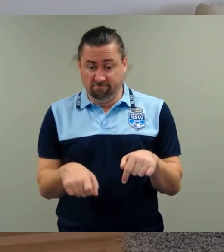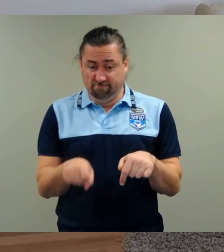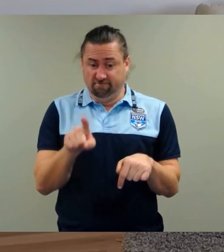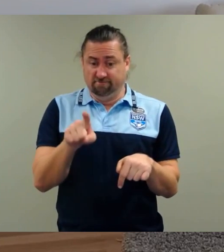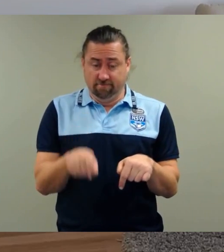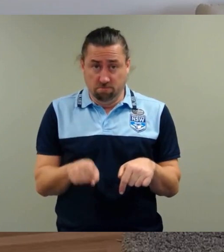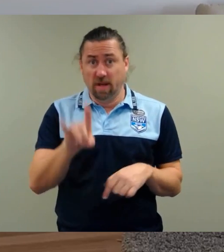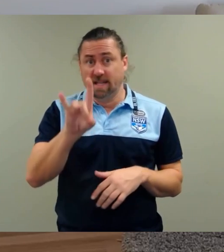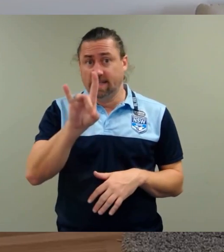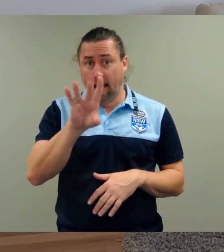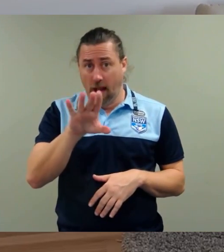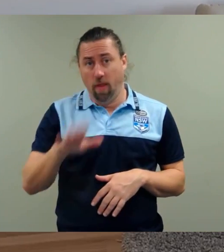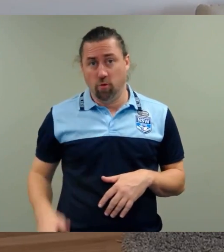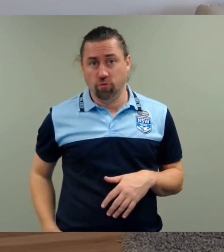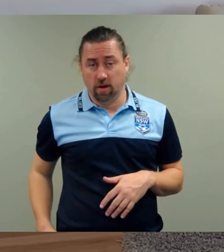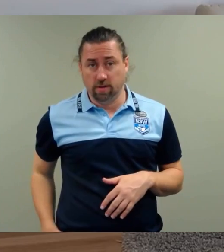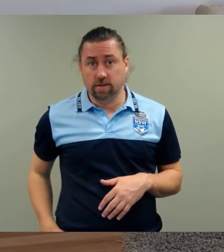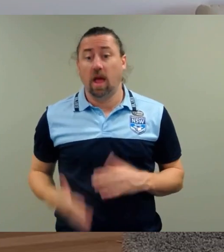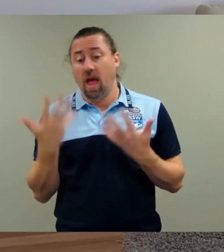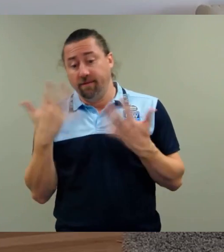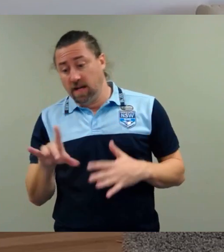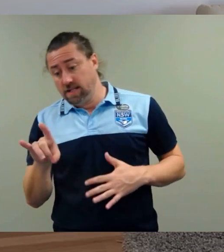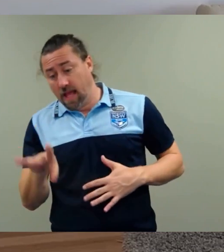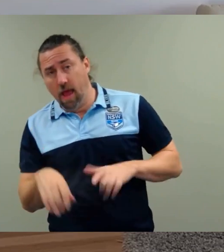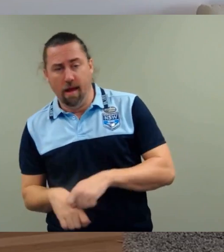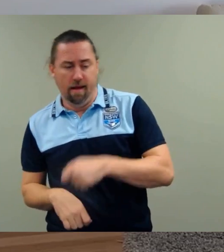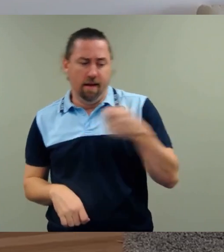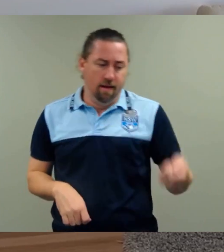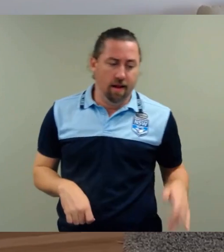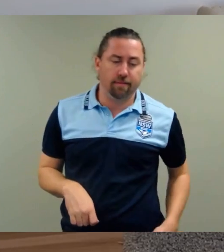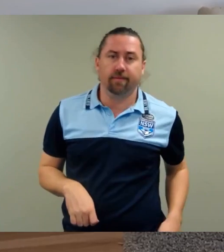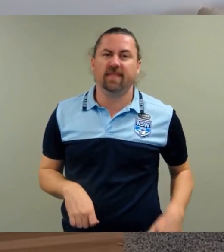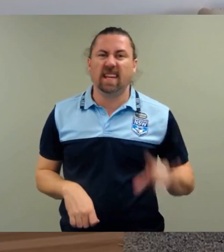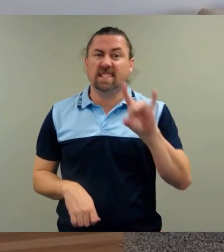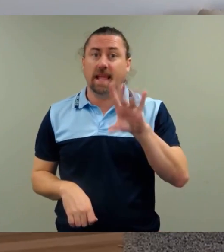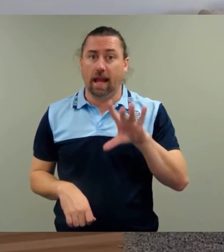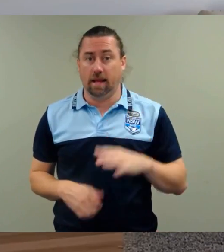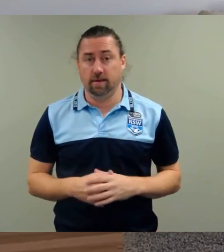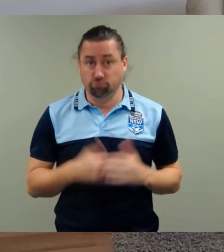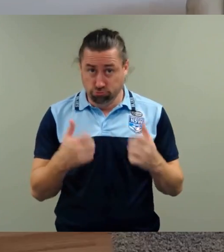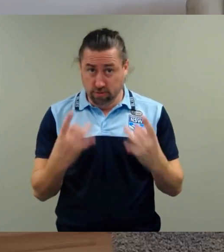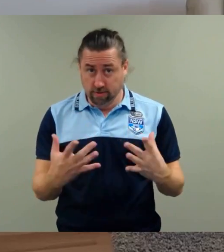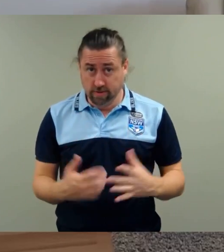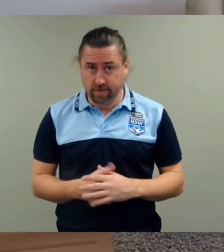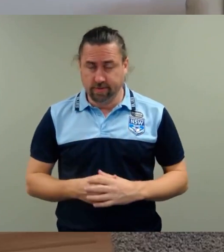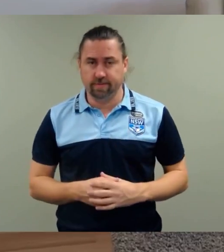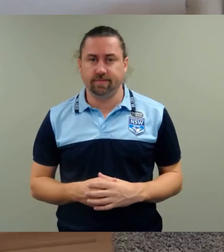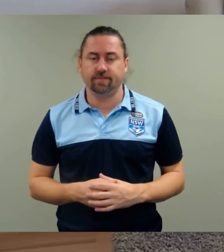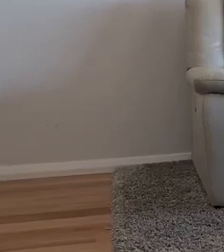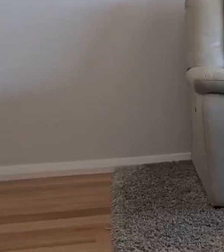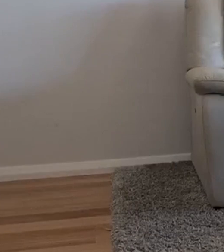extension exercise 10 times on your right leg, then switch over to our left leg for another 10 times. Let's go.